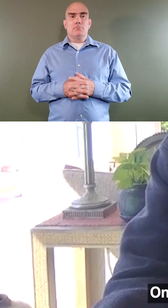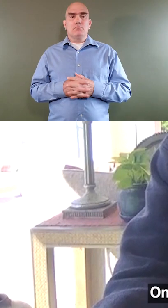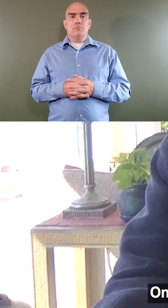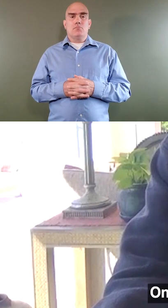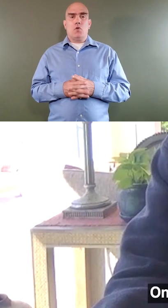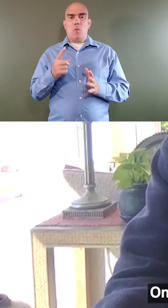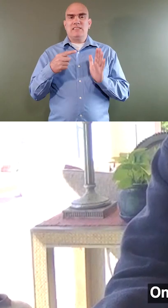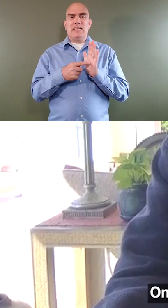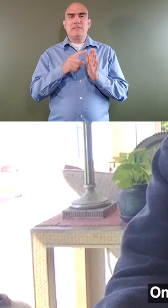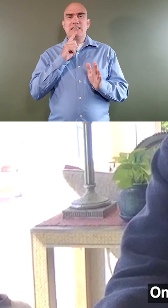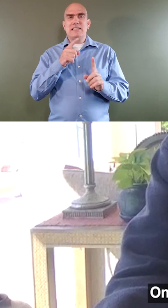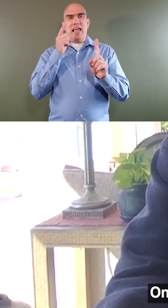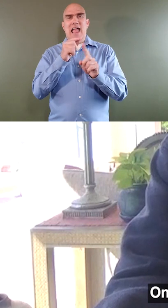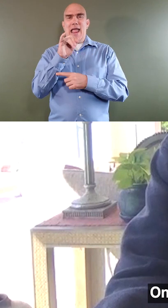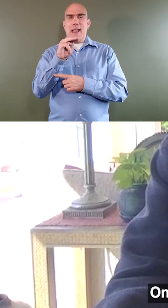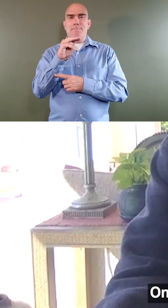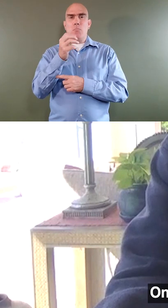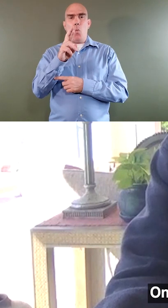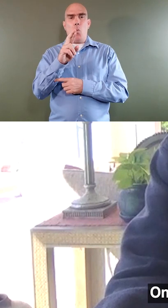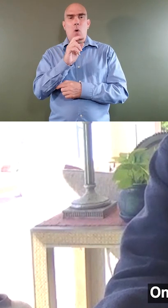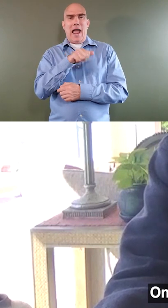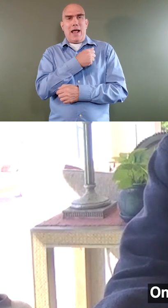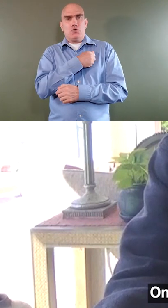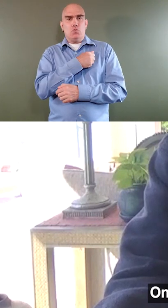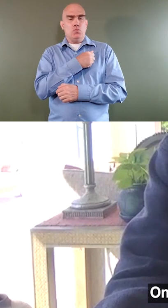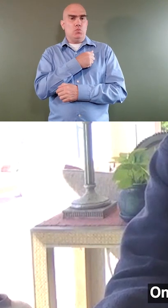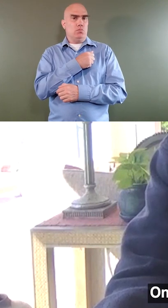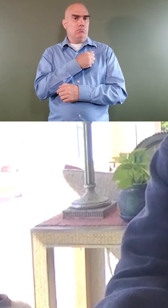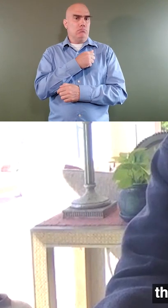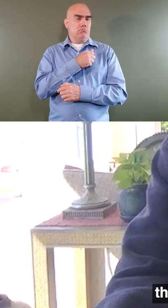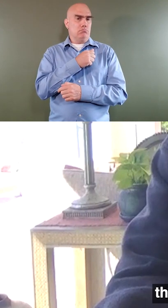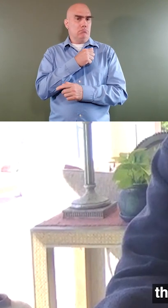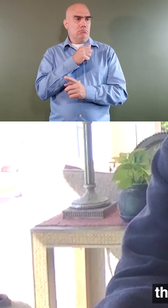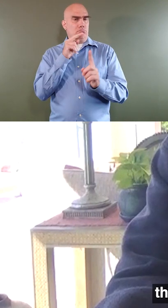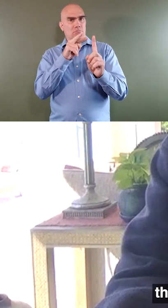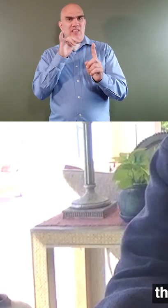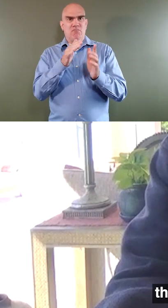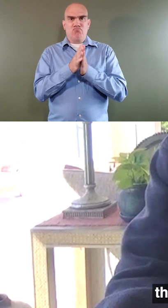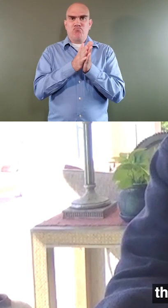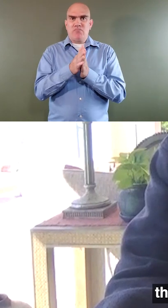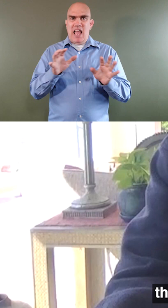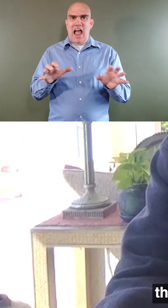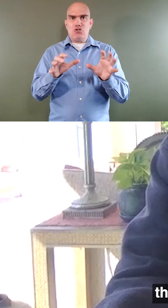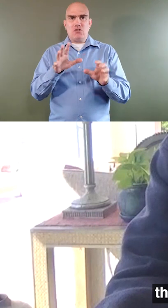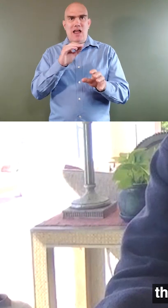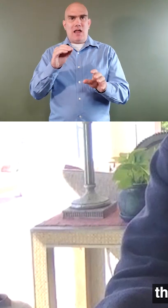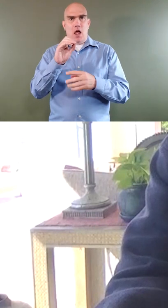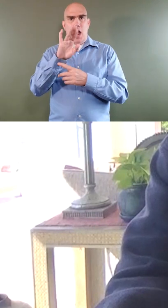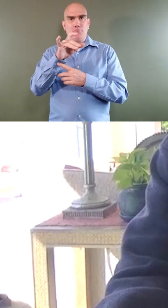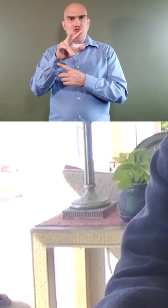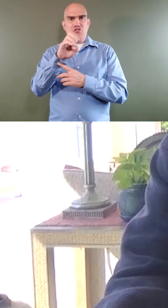is one example is an aim or attitude that drives action. An